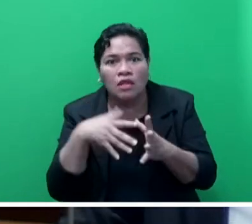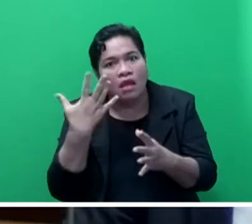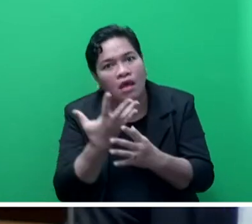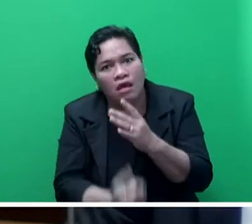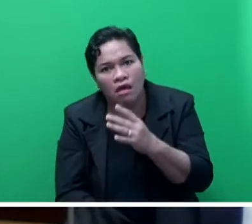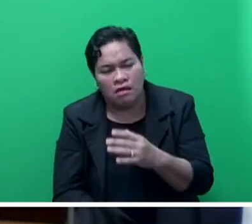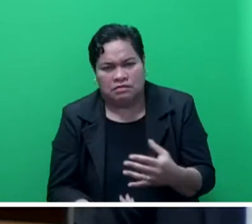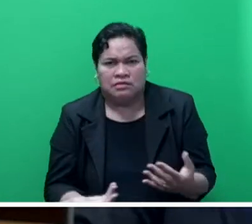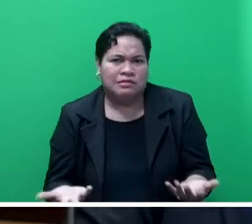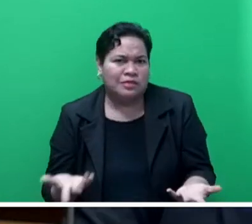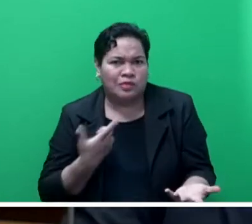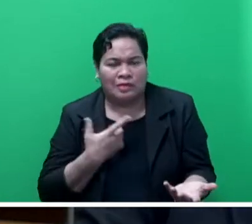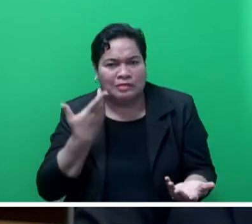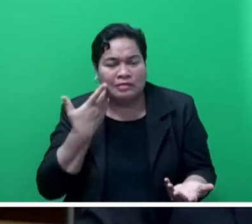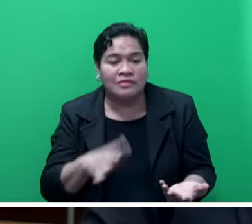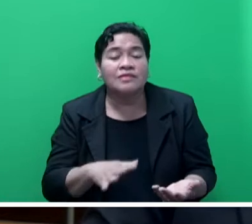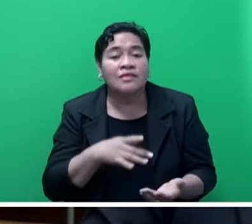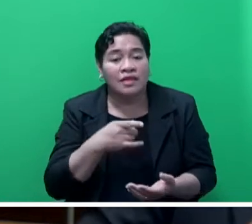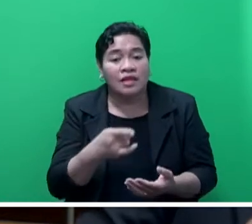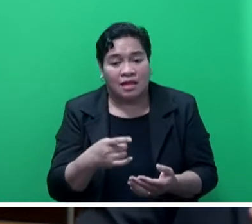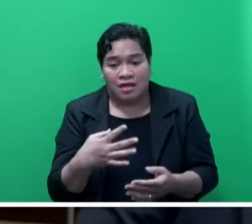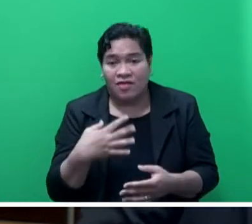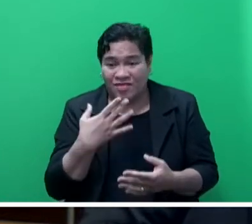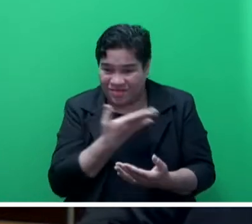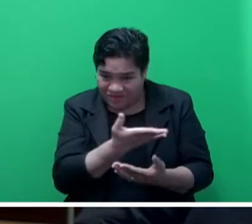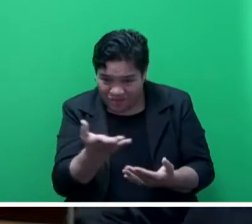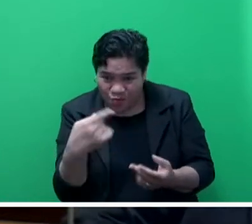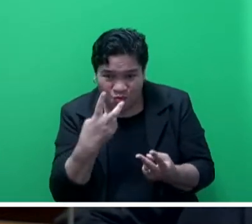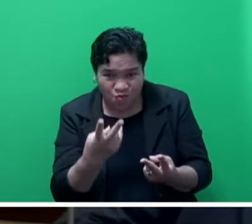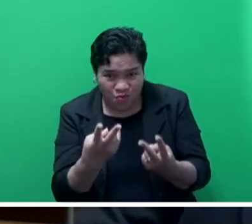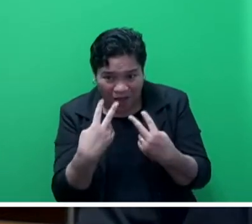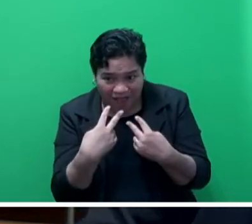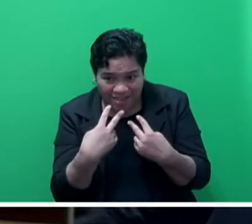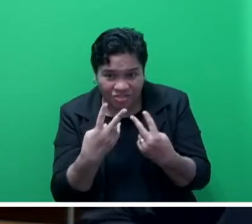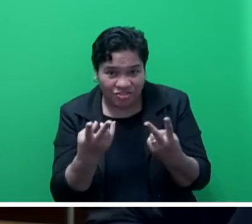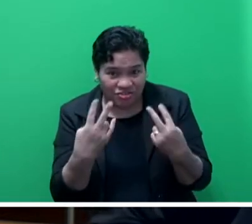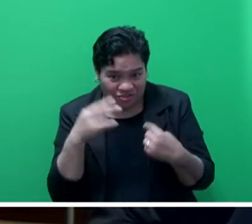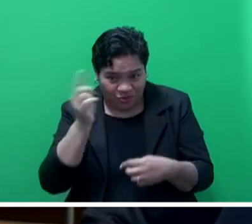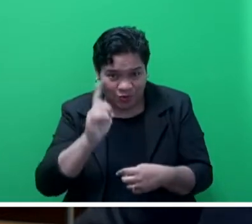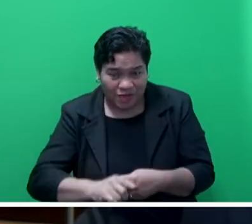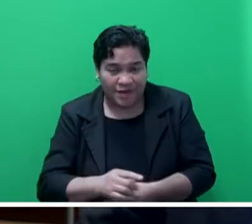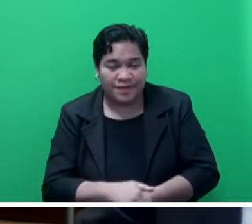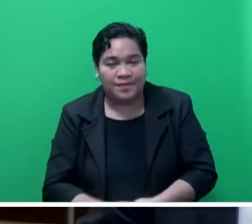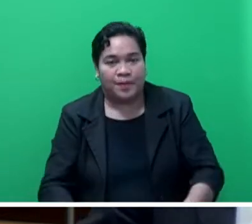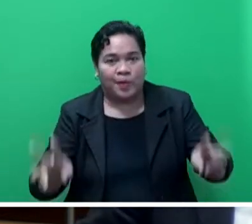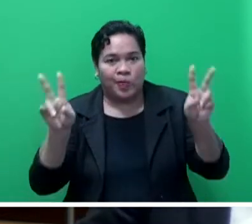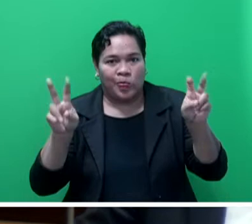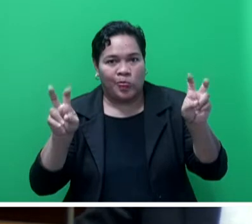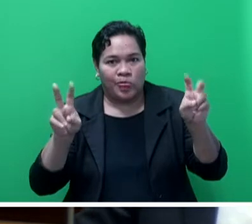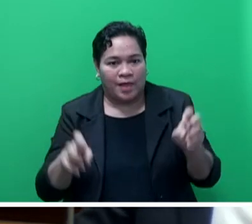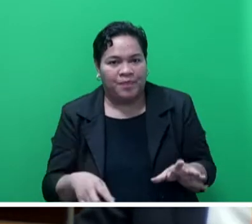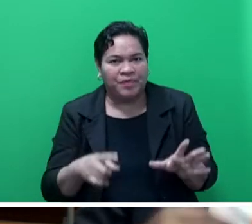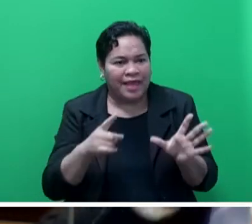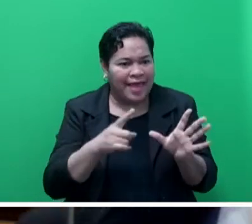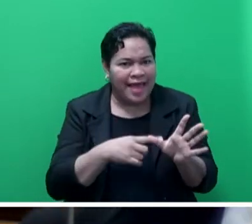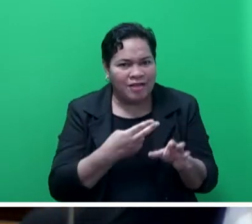For the benefit of everyone in this august house, sir, and for everybody watching today, sir, the term aid to navigation,